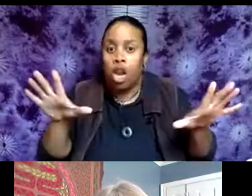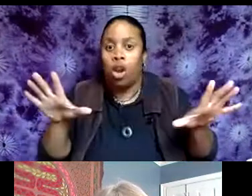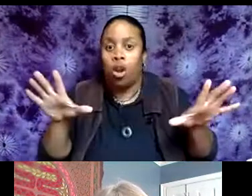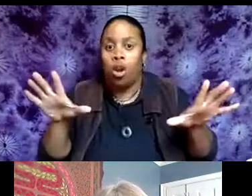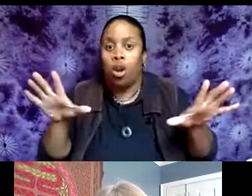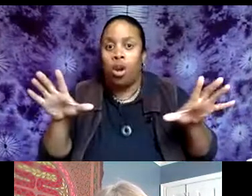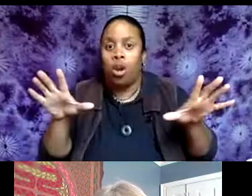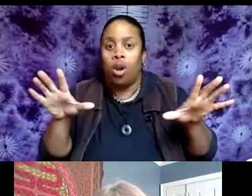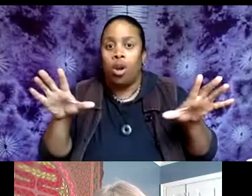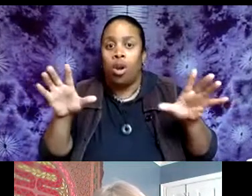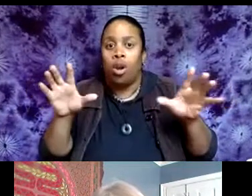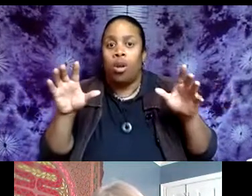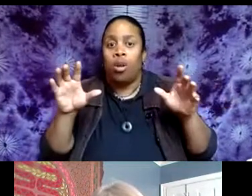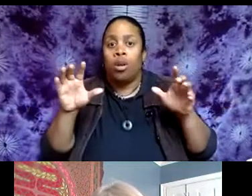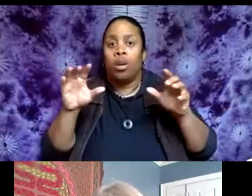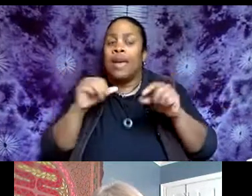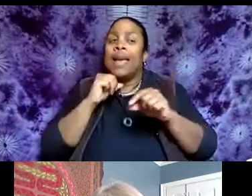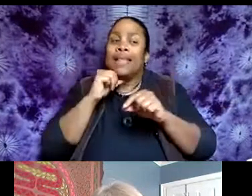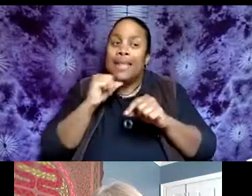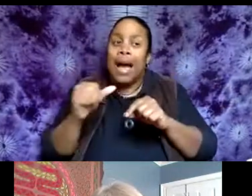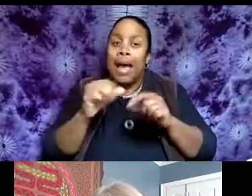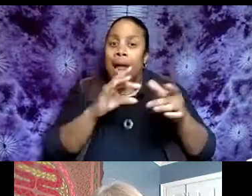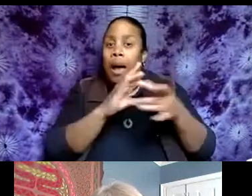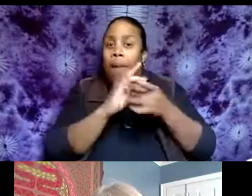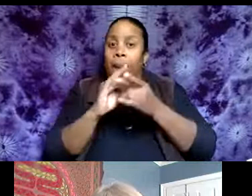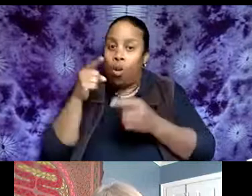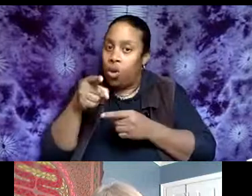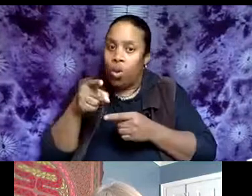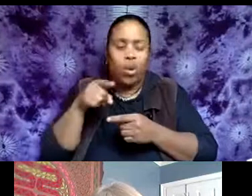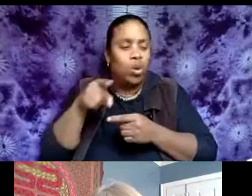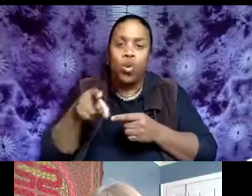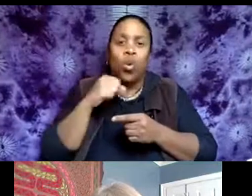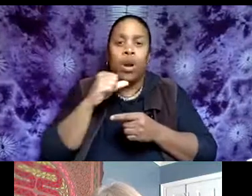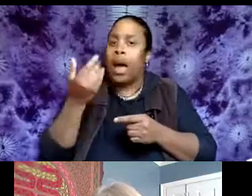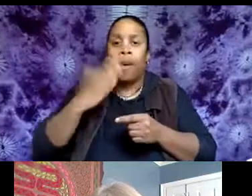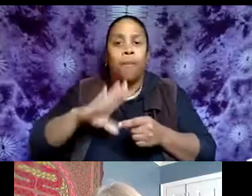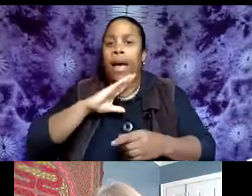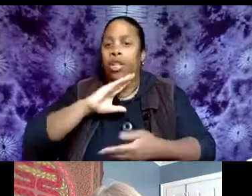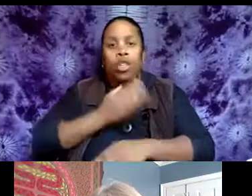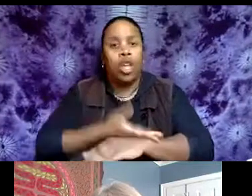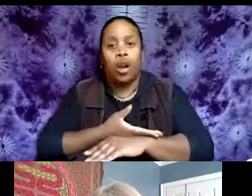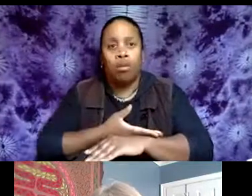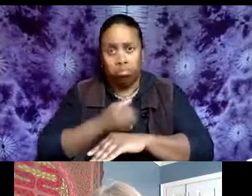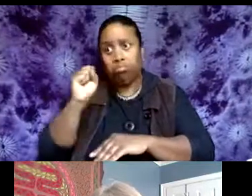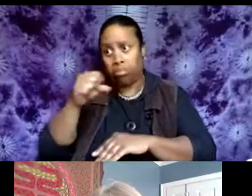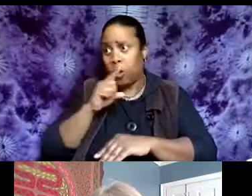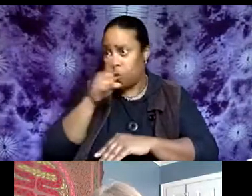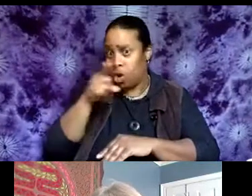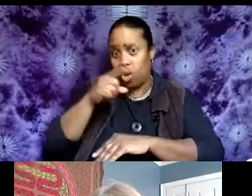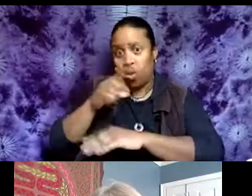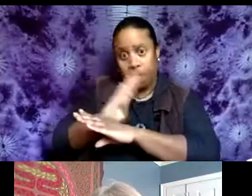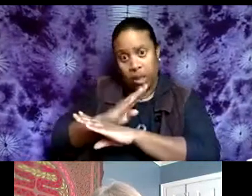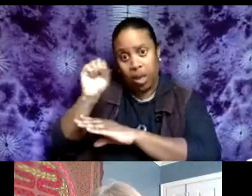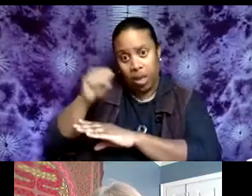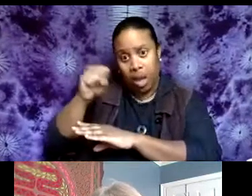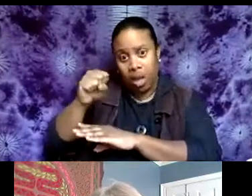not about you. You have not been a bad daughter. You are busy. You do have